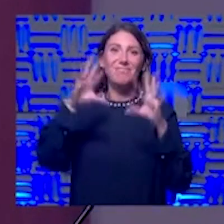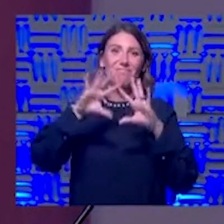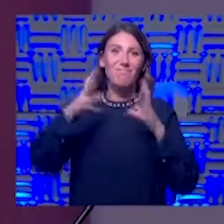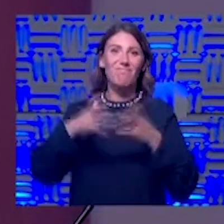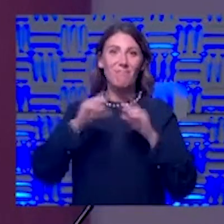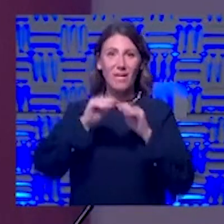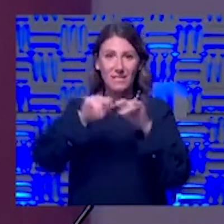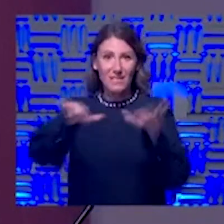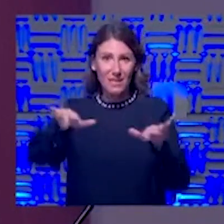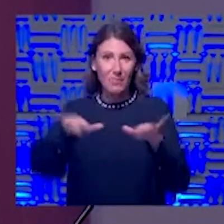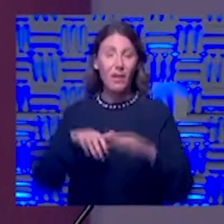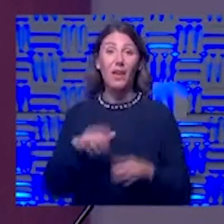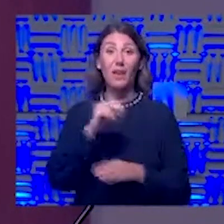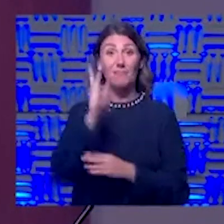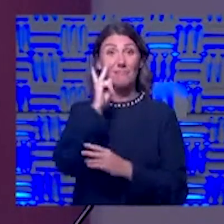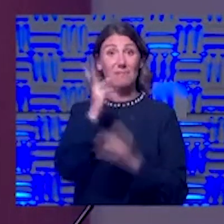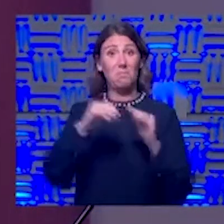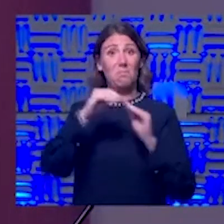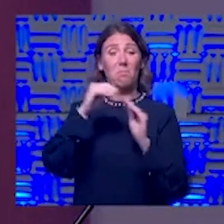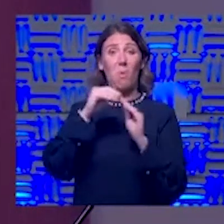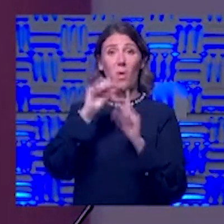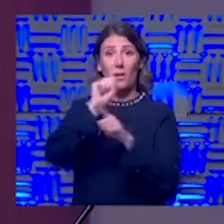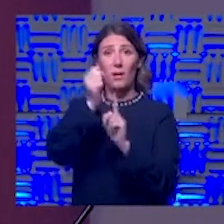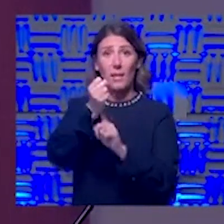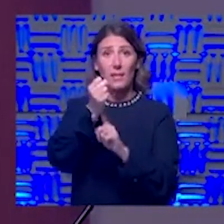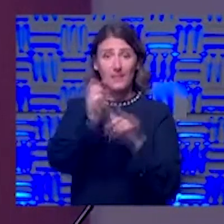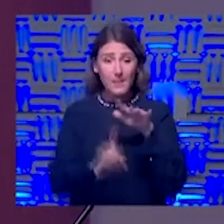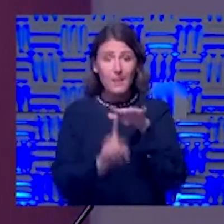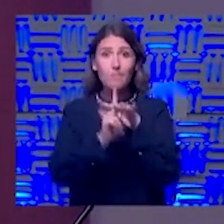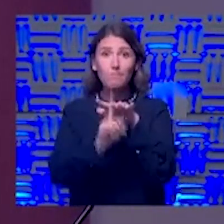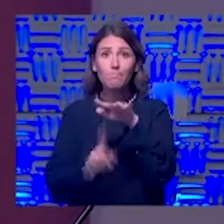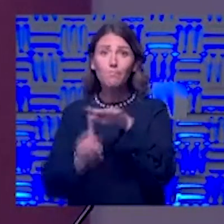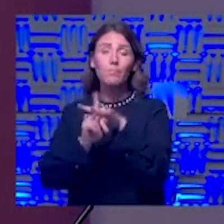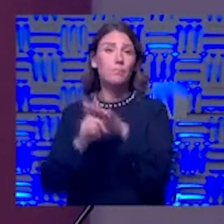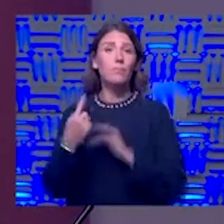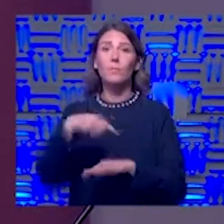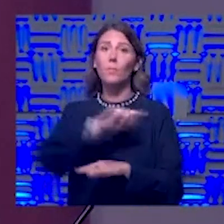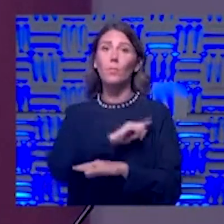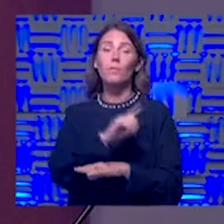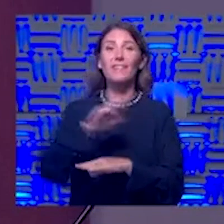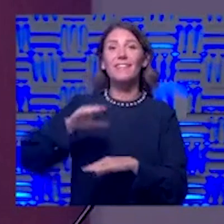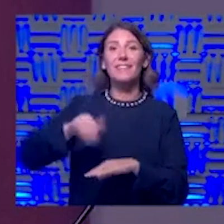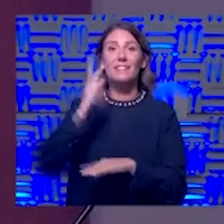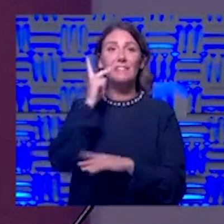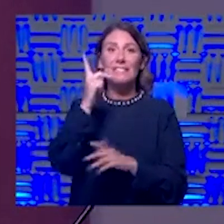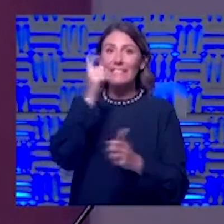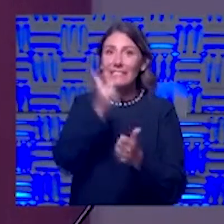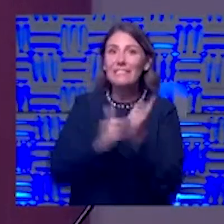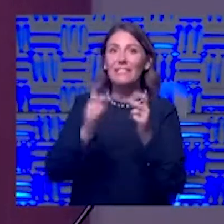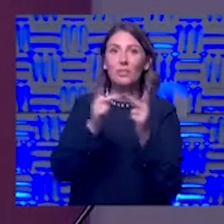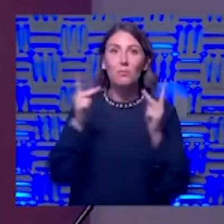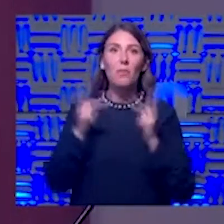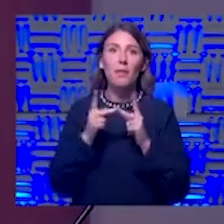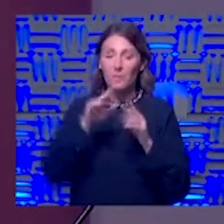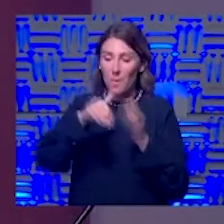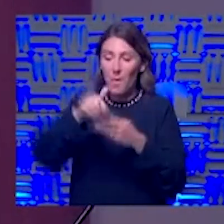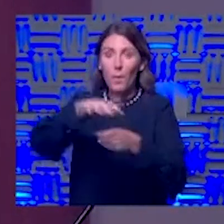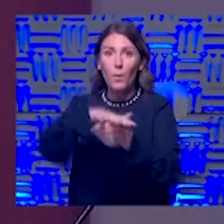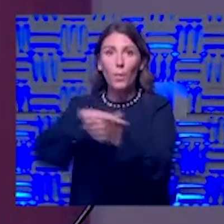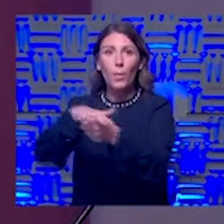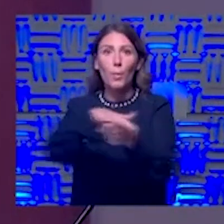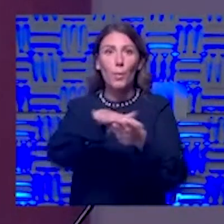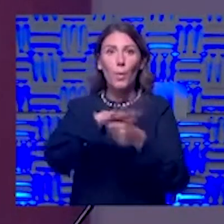that because of that we would see more cases. Now, we have yet to see in every place, in every locality, every city,